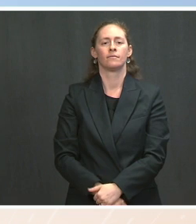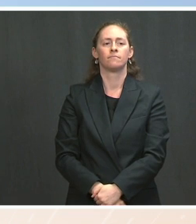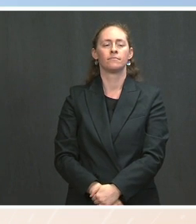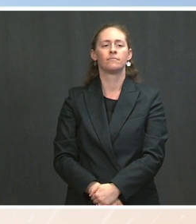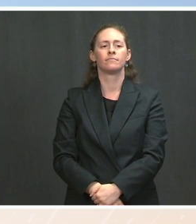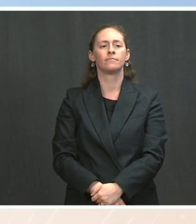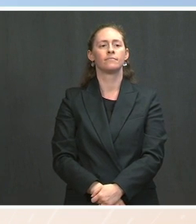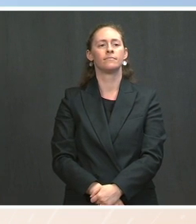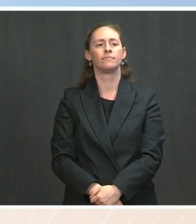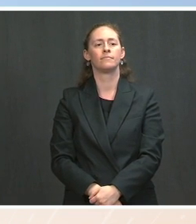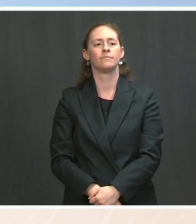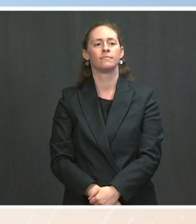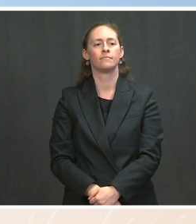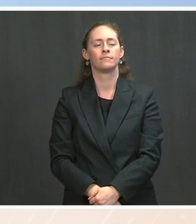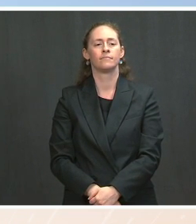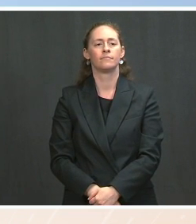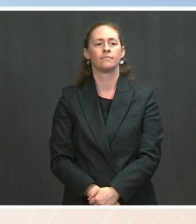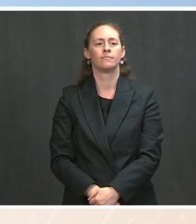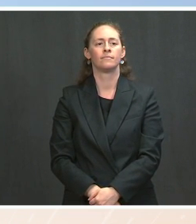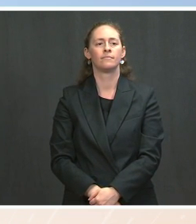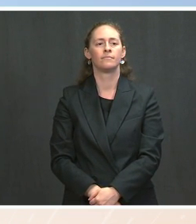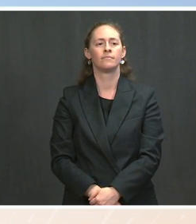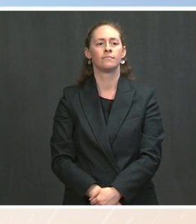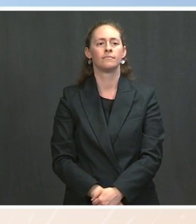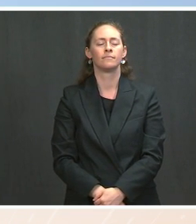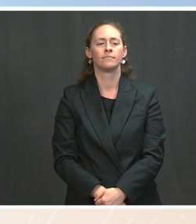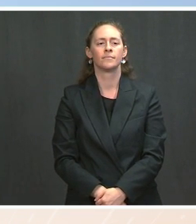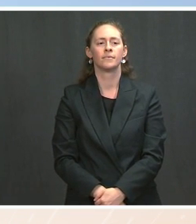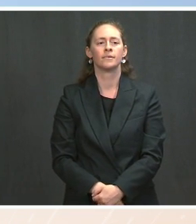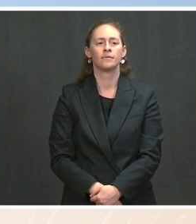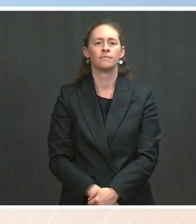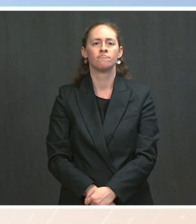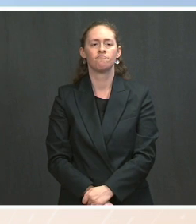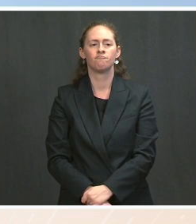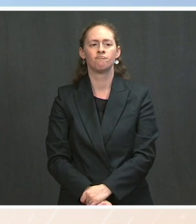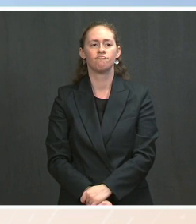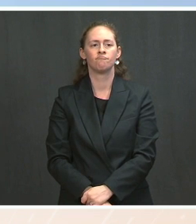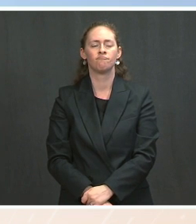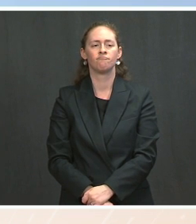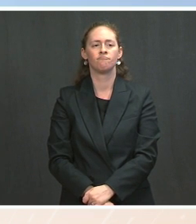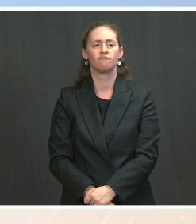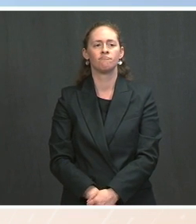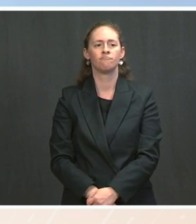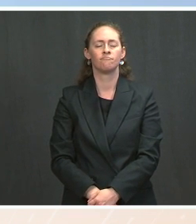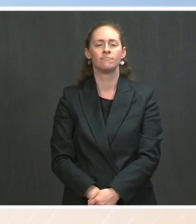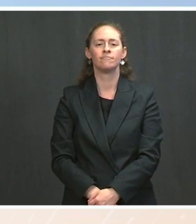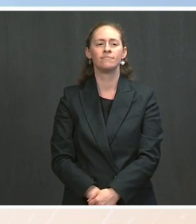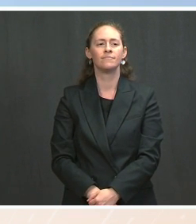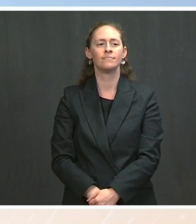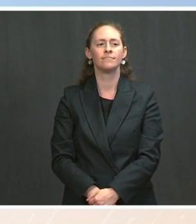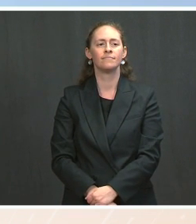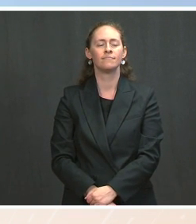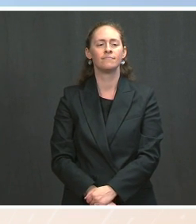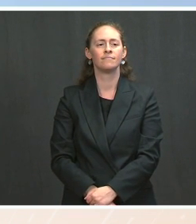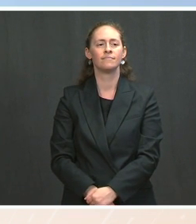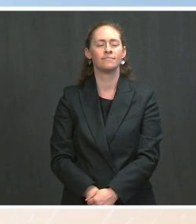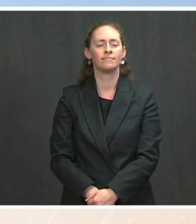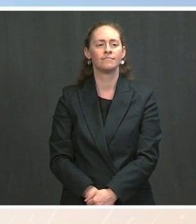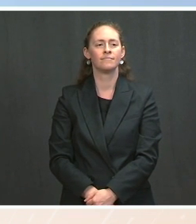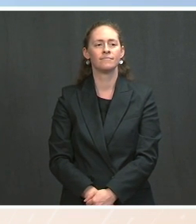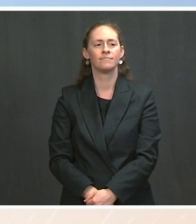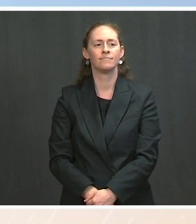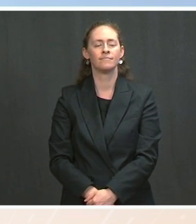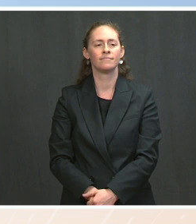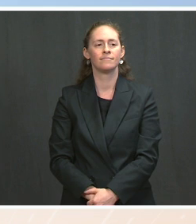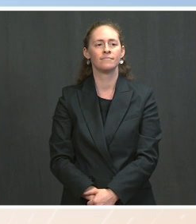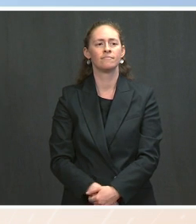offer excludes entirely some proposals that are key to our competitiveness, key to investments in clean energy and in industries of the